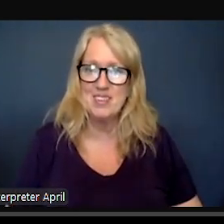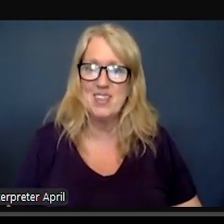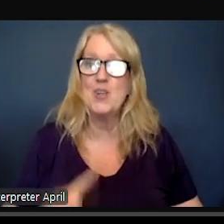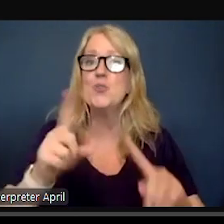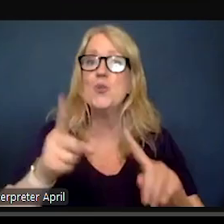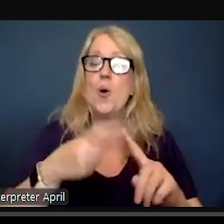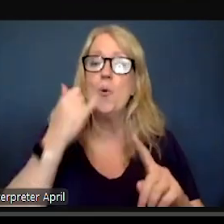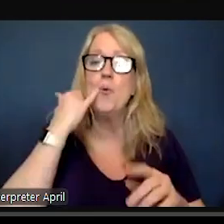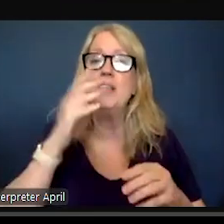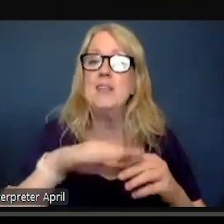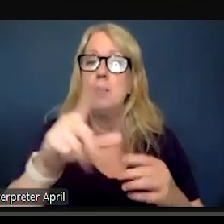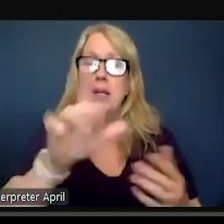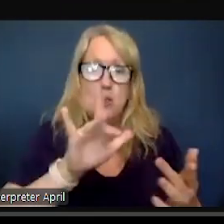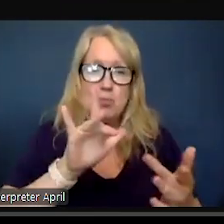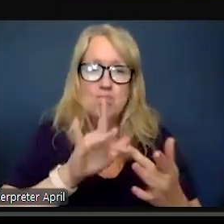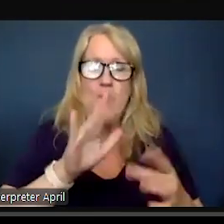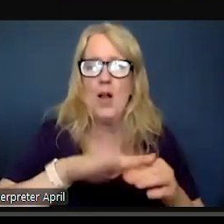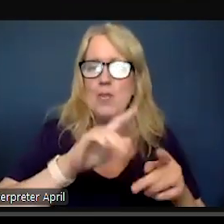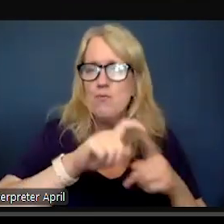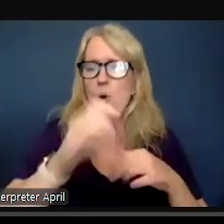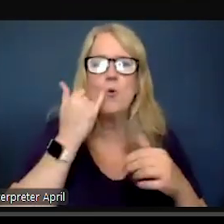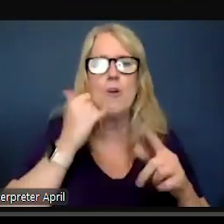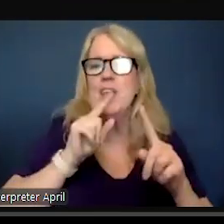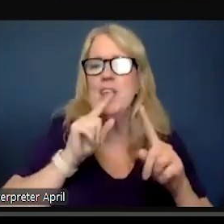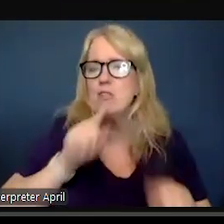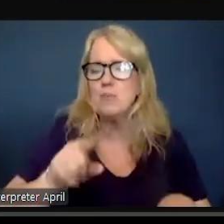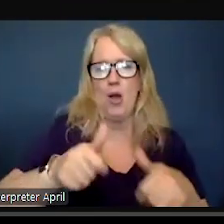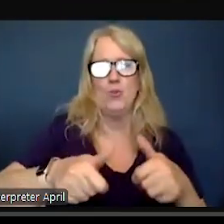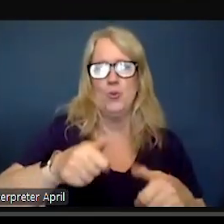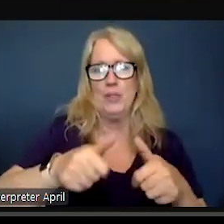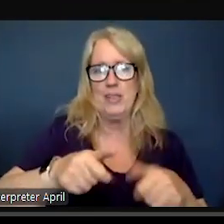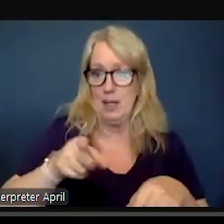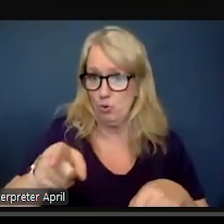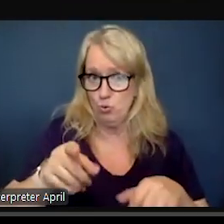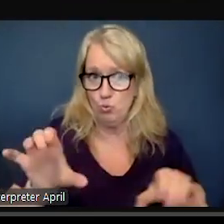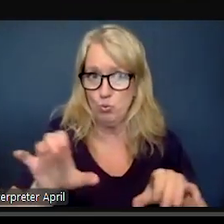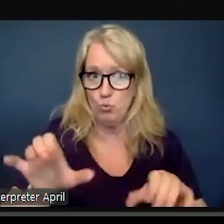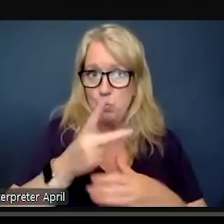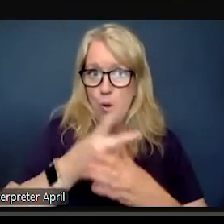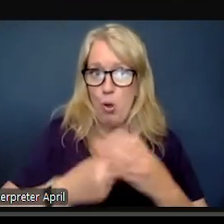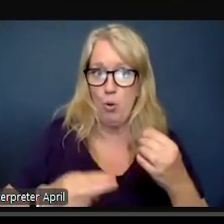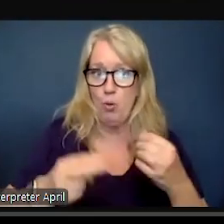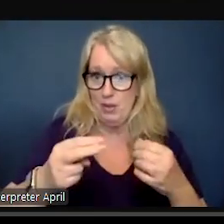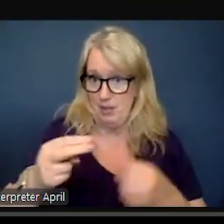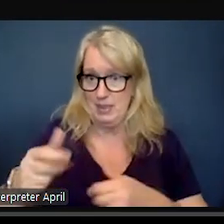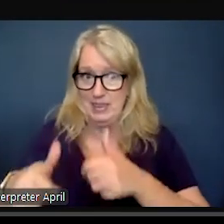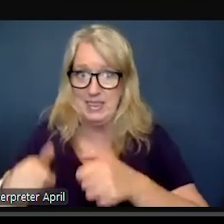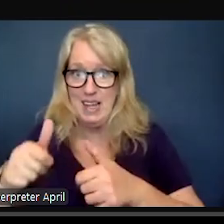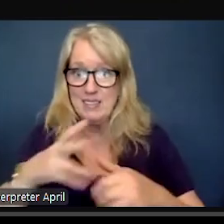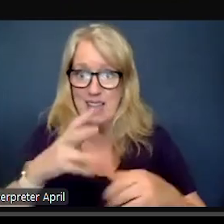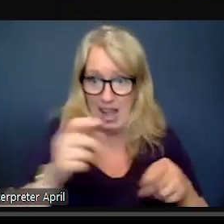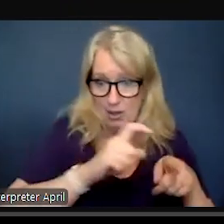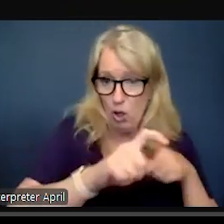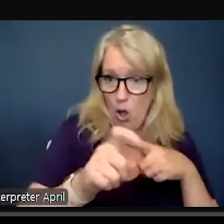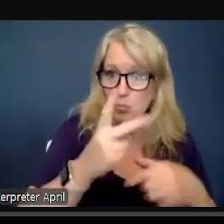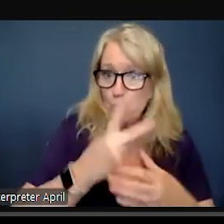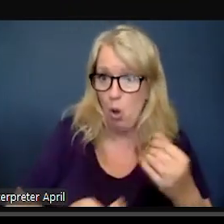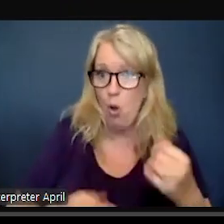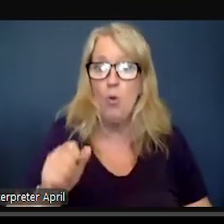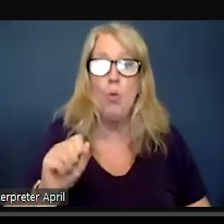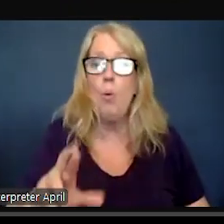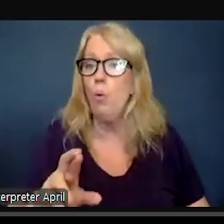get somebody on the phone or they respond to a text, do you do both text and calls,